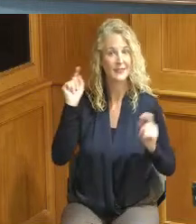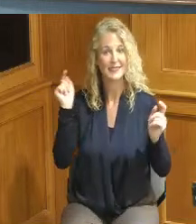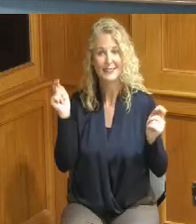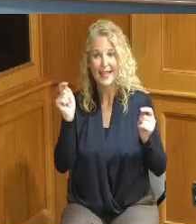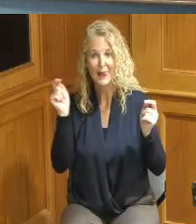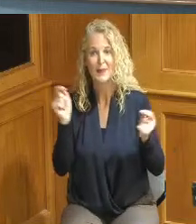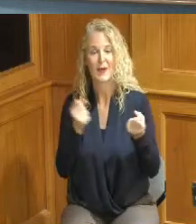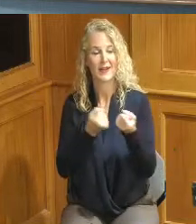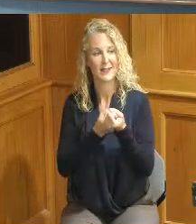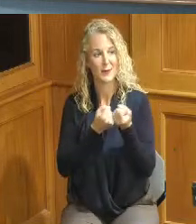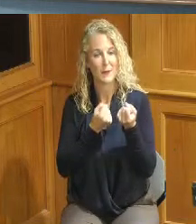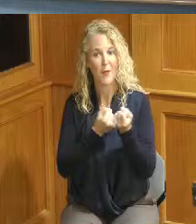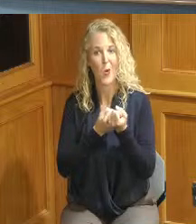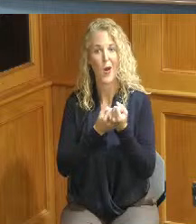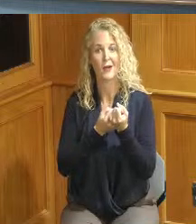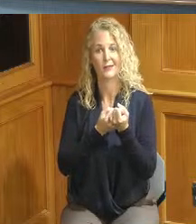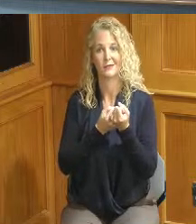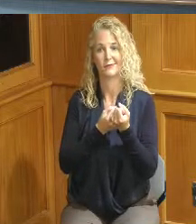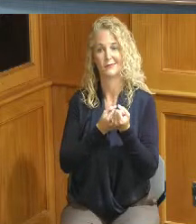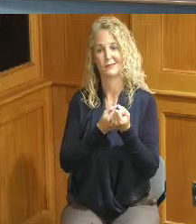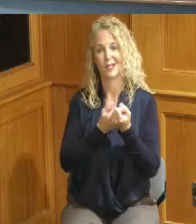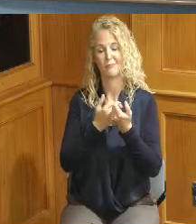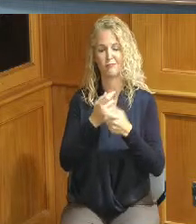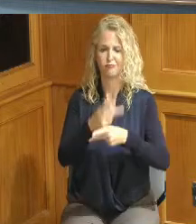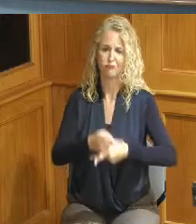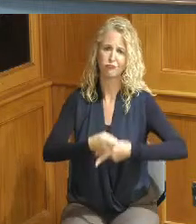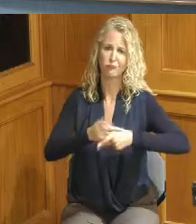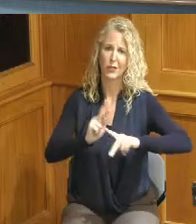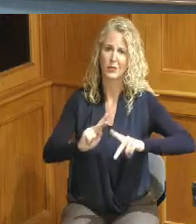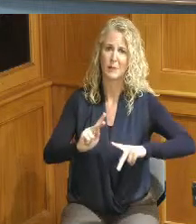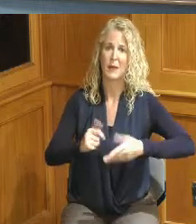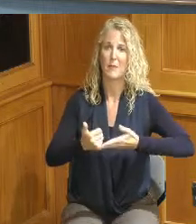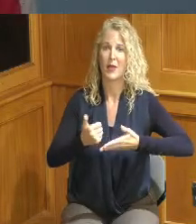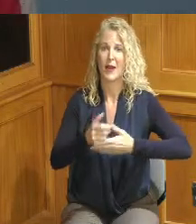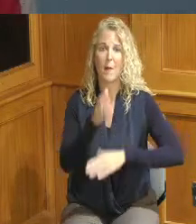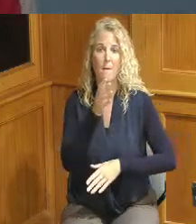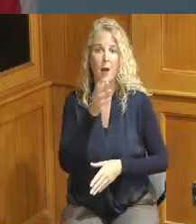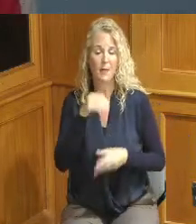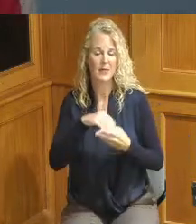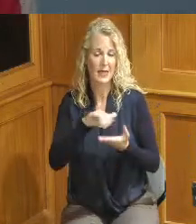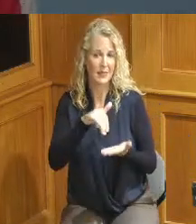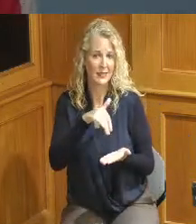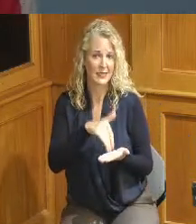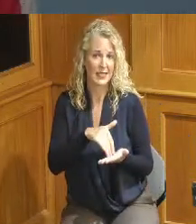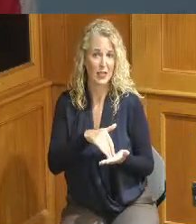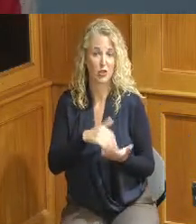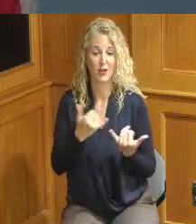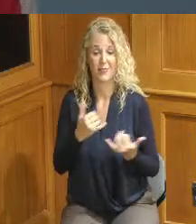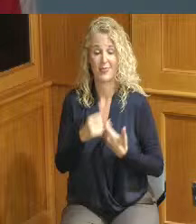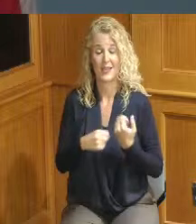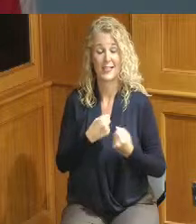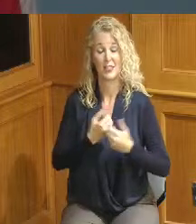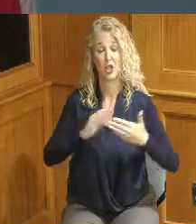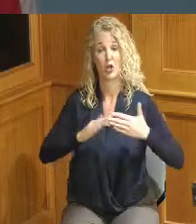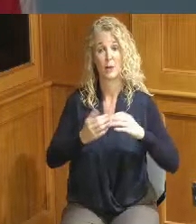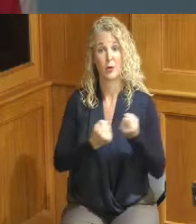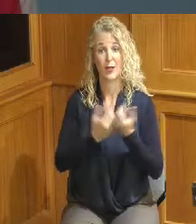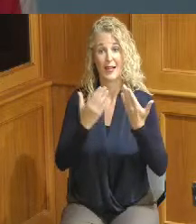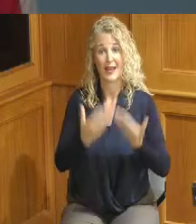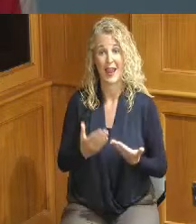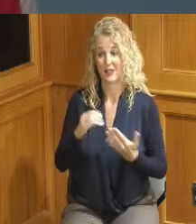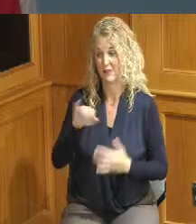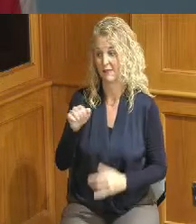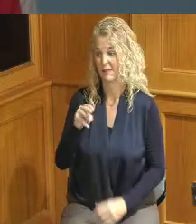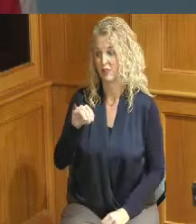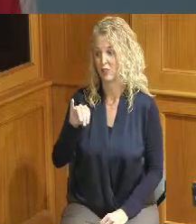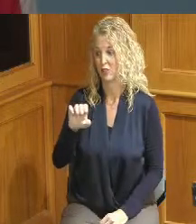actively supports and nurtures their work while keeping moms at the center. Our Community Activist Champion is Jamie